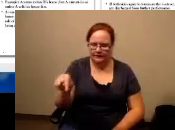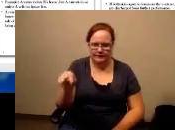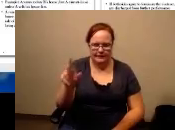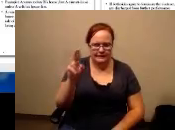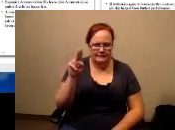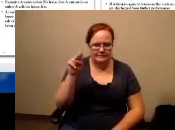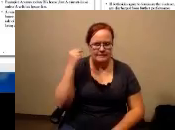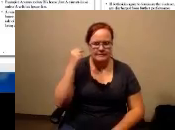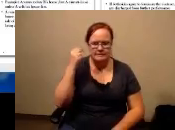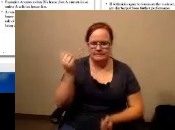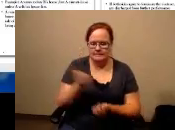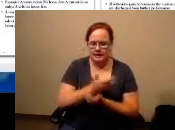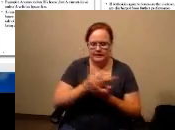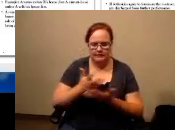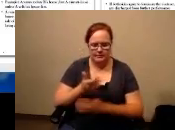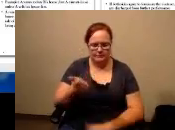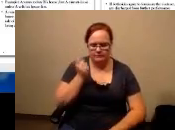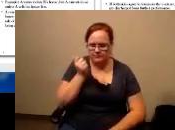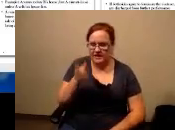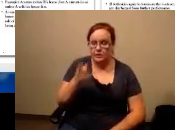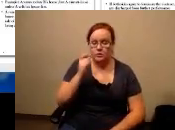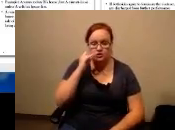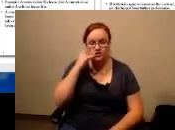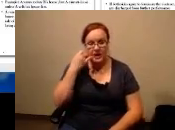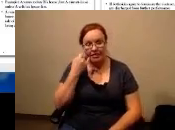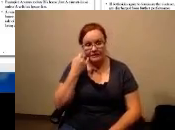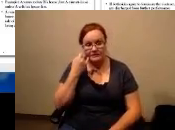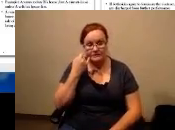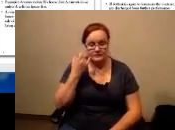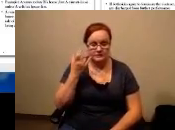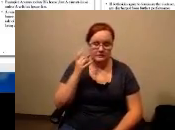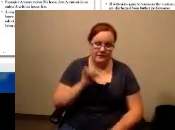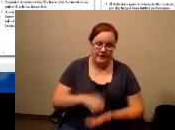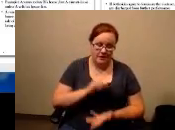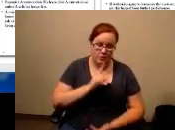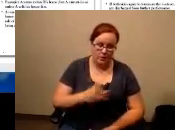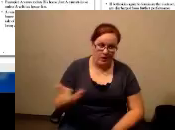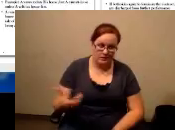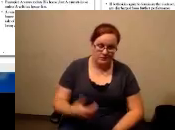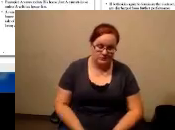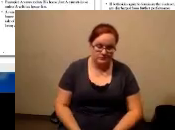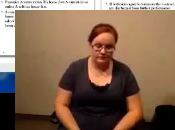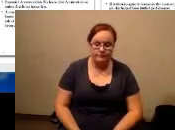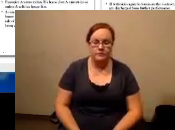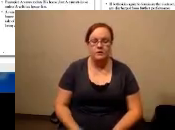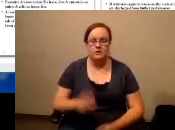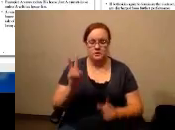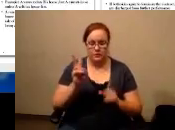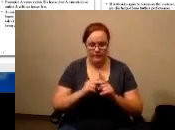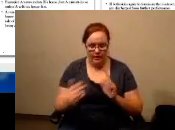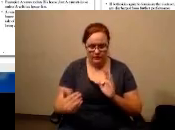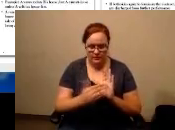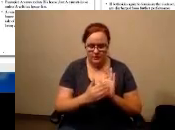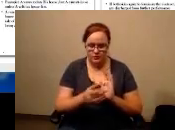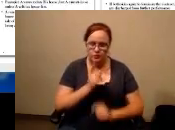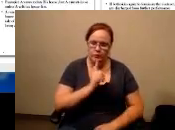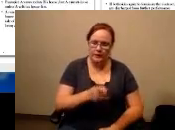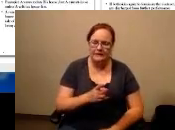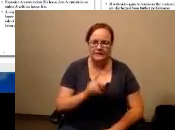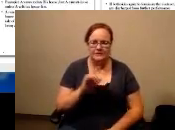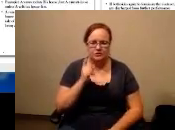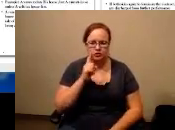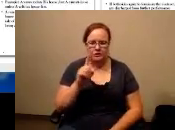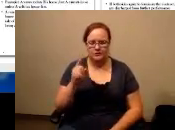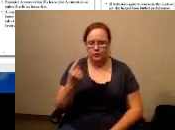nieces anything. He was jealous that they were rich, the word was. So we filed the lawsuit really as a matter of justice